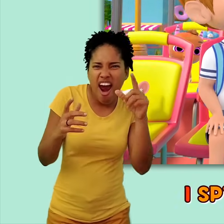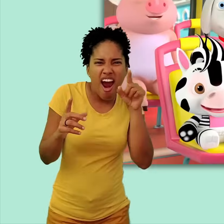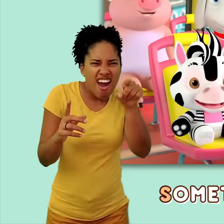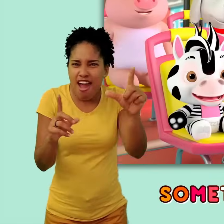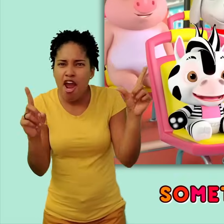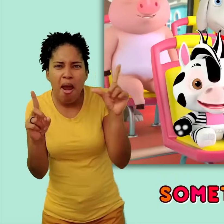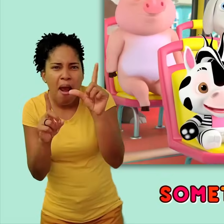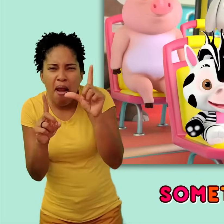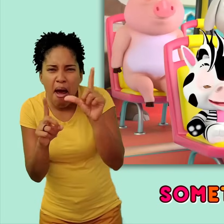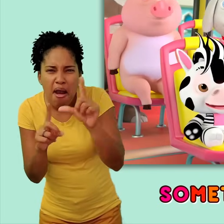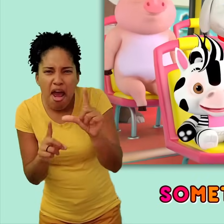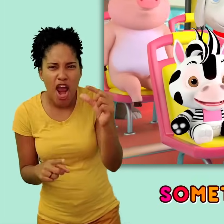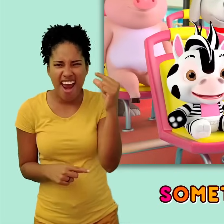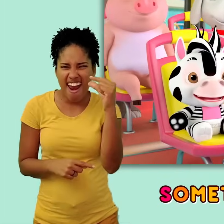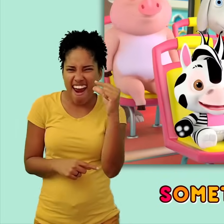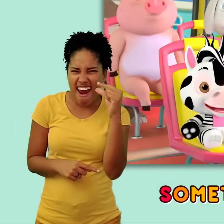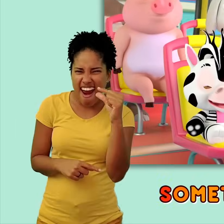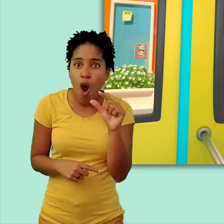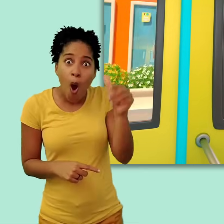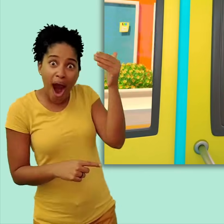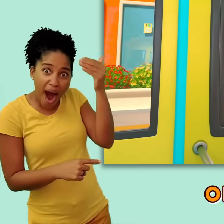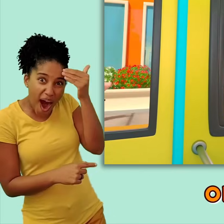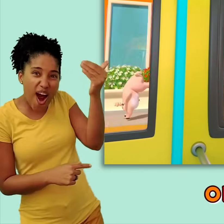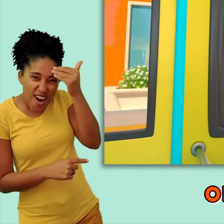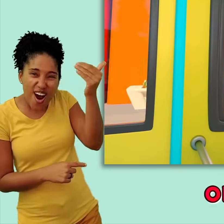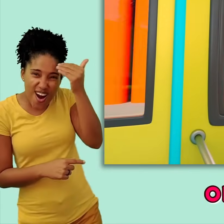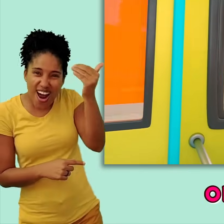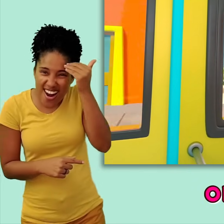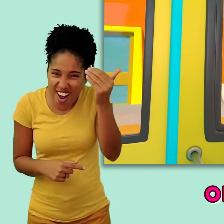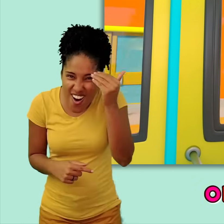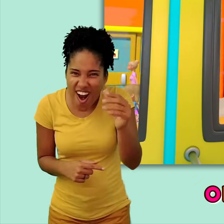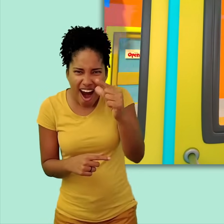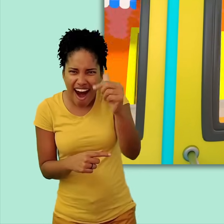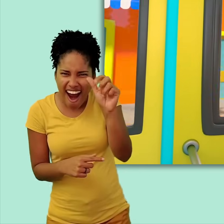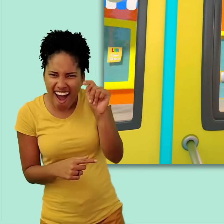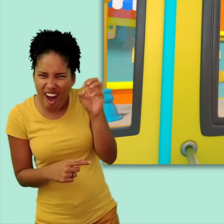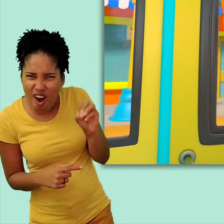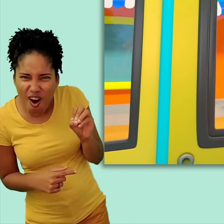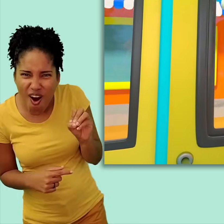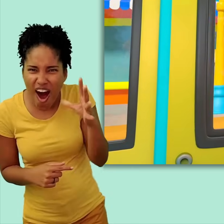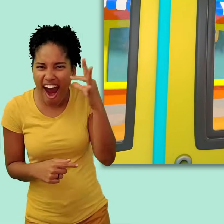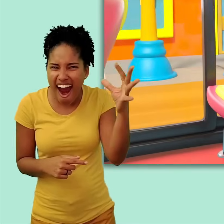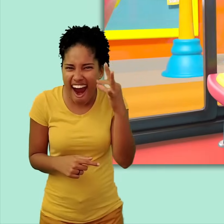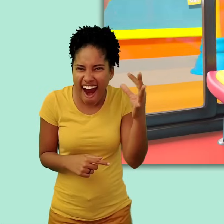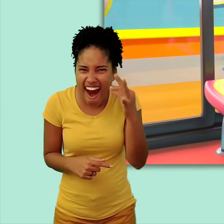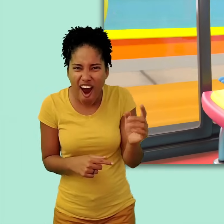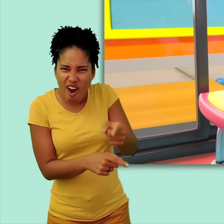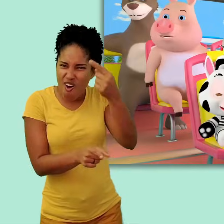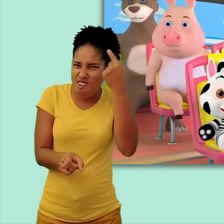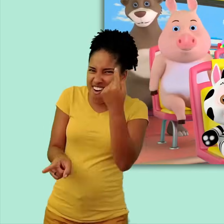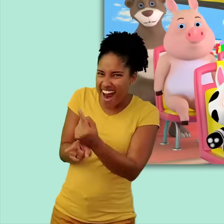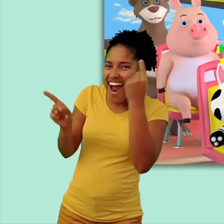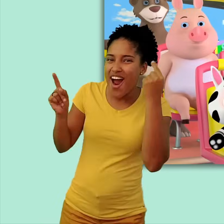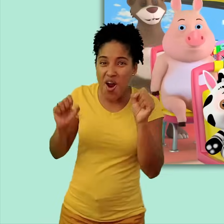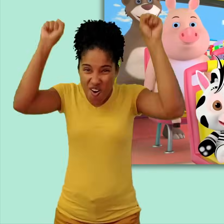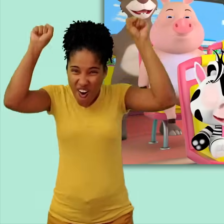eye something beginning with C. Oh, I know! It's a cat!